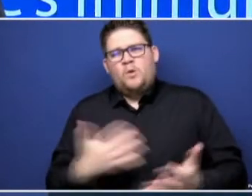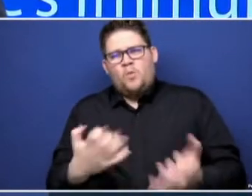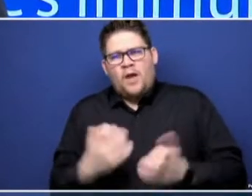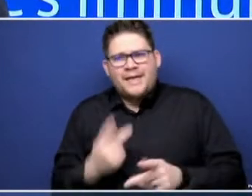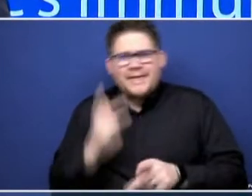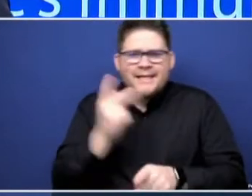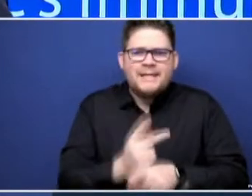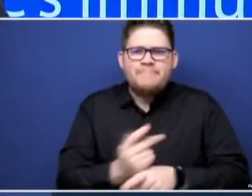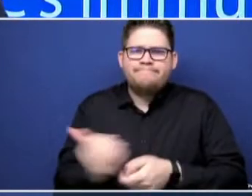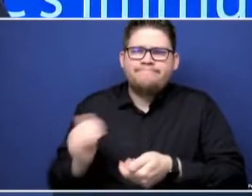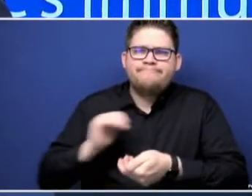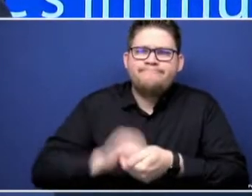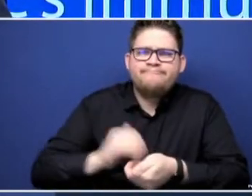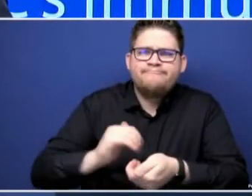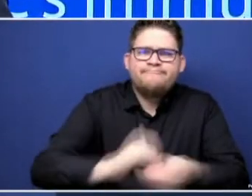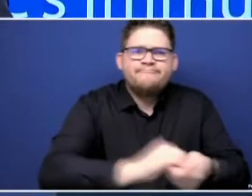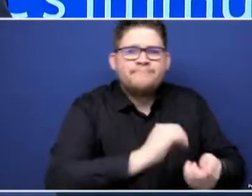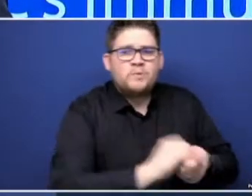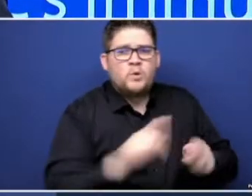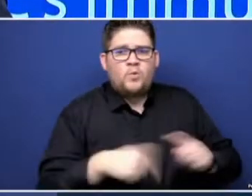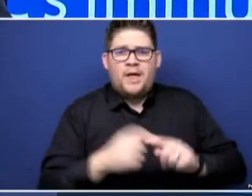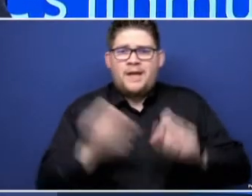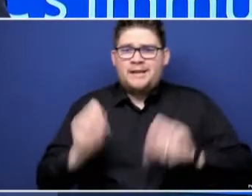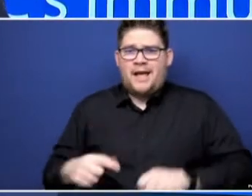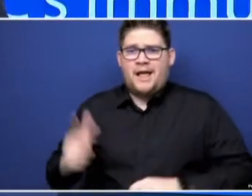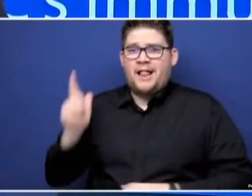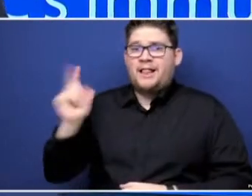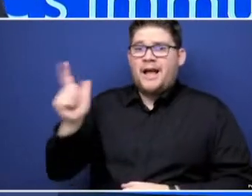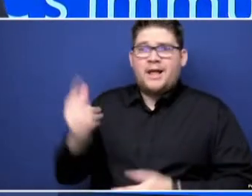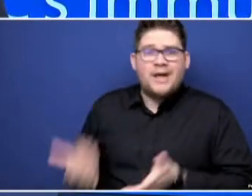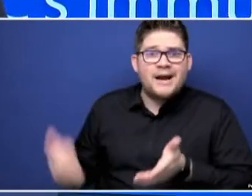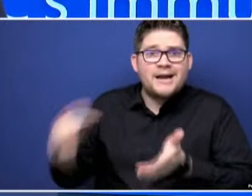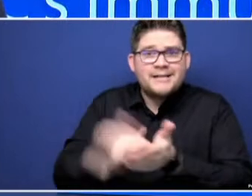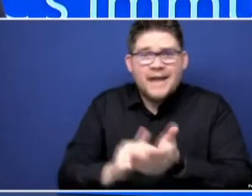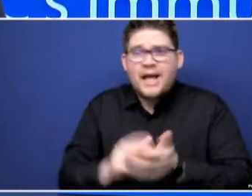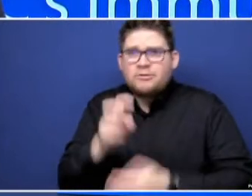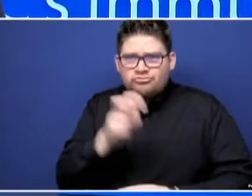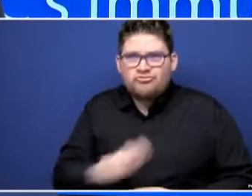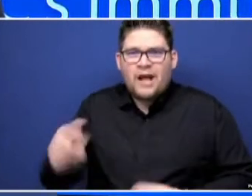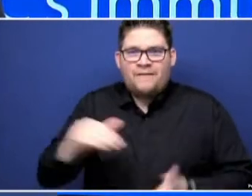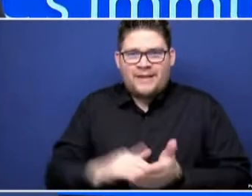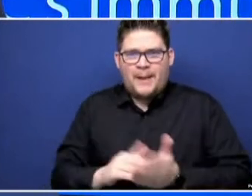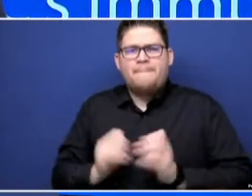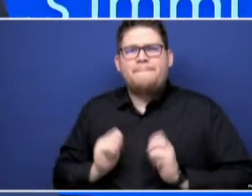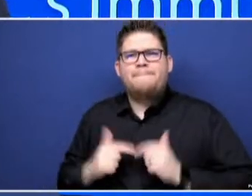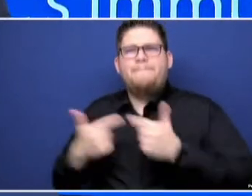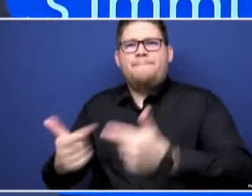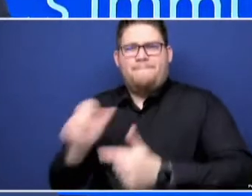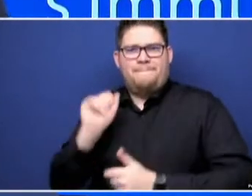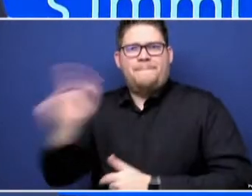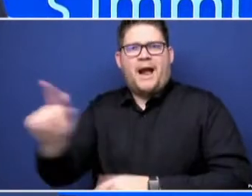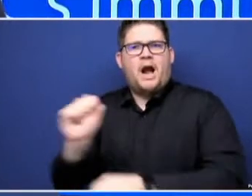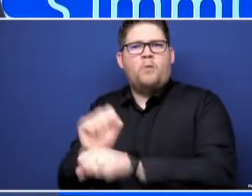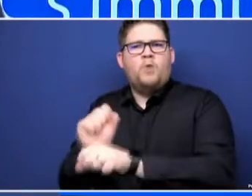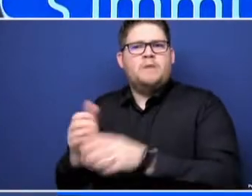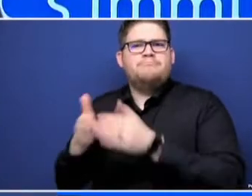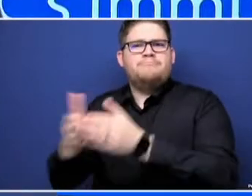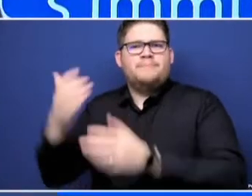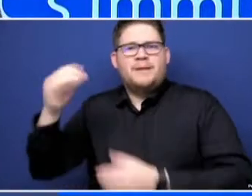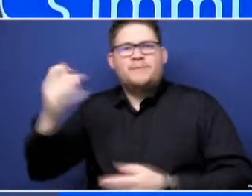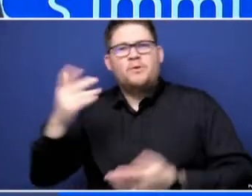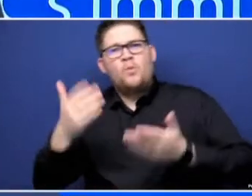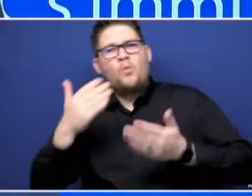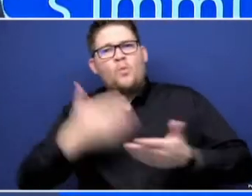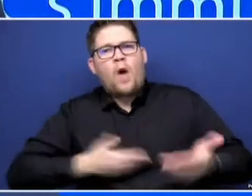years. And as I've said repeatedly and will continue to say, we have a distance to go yet, but we are getting very close to the